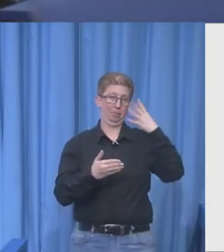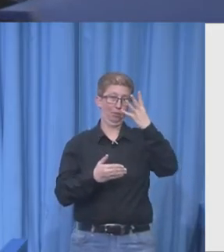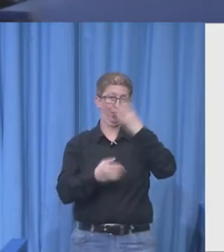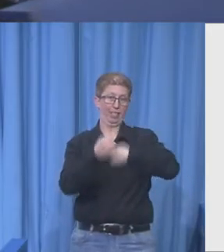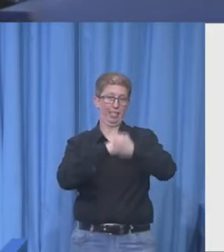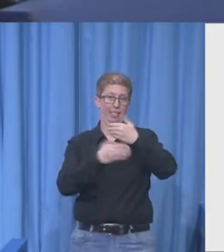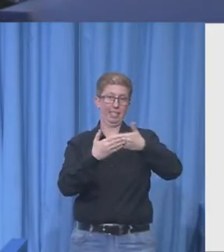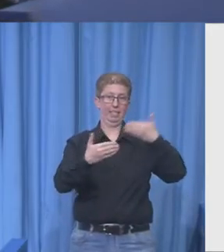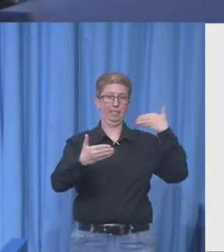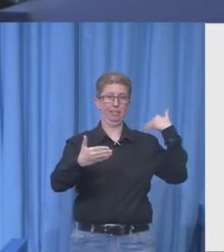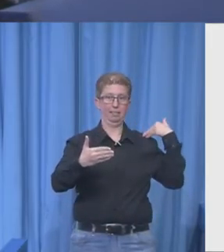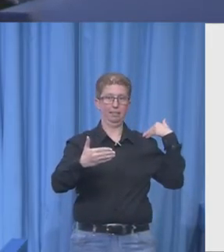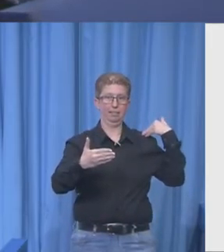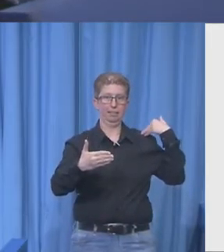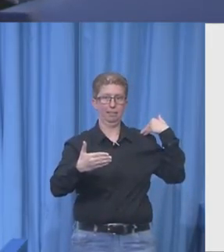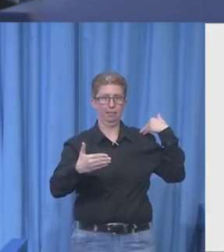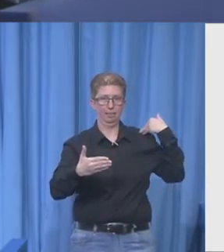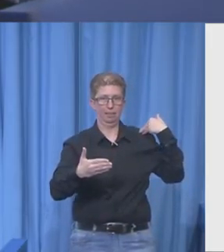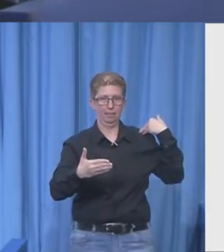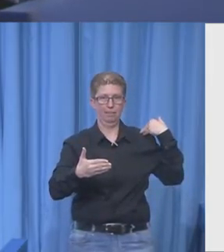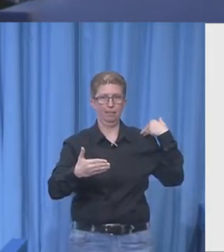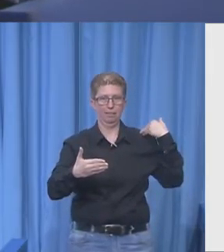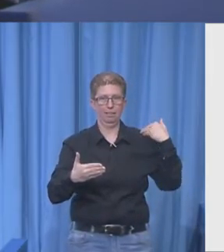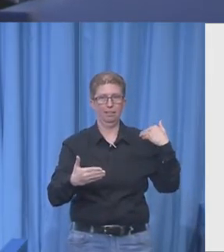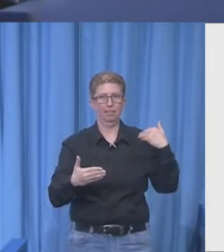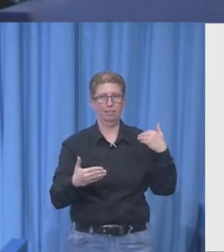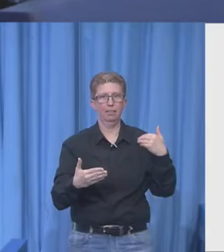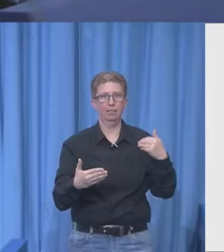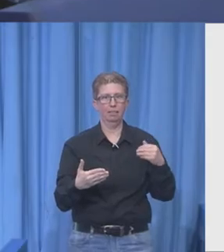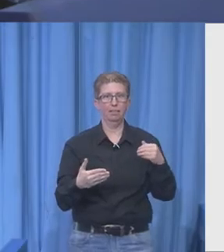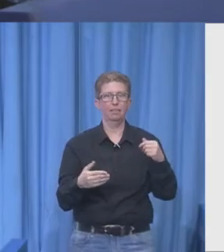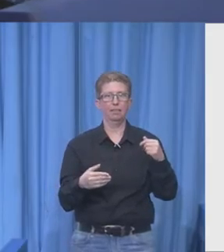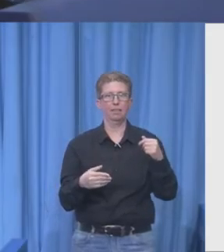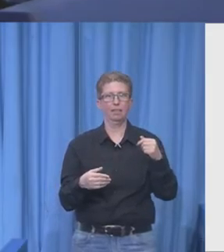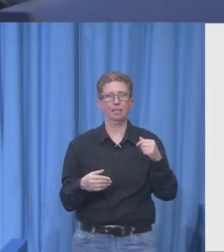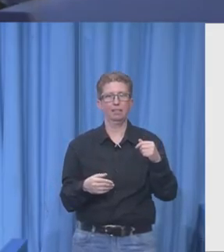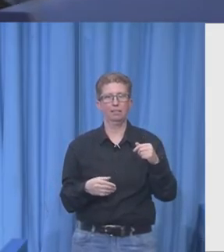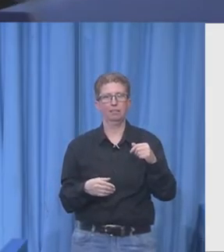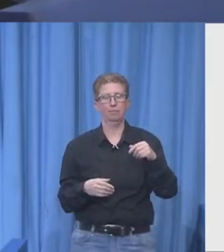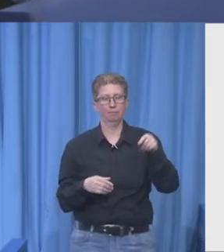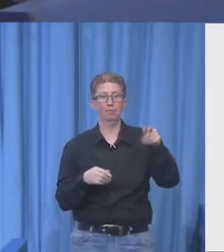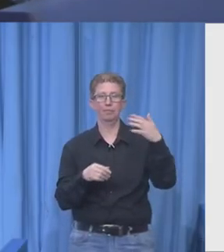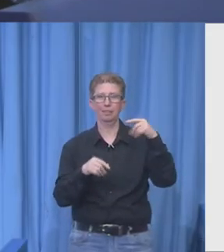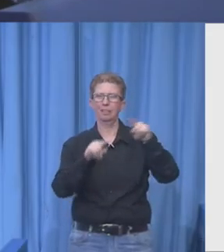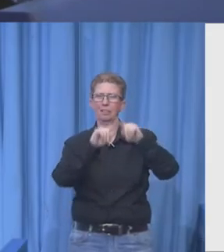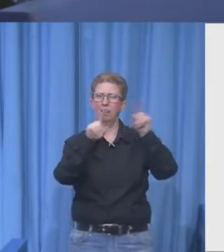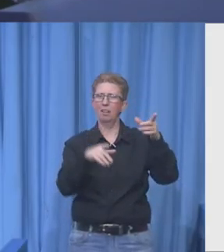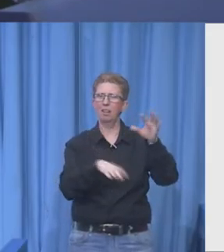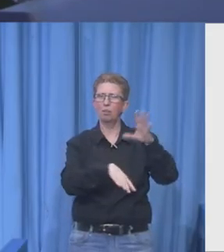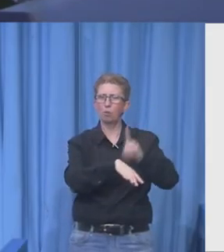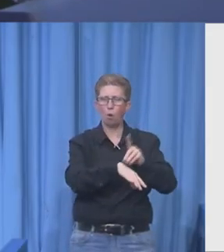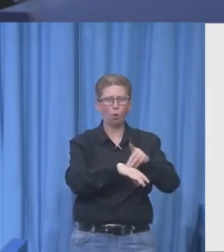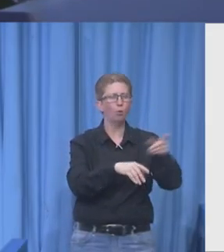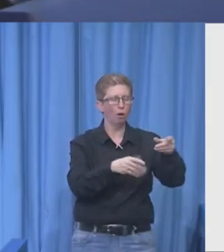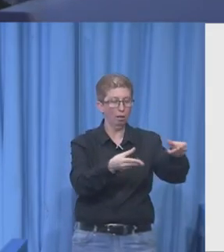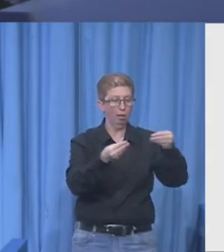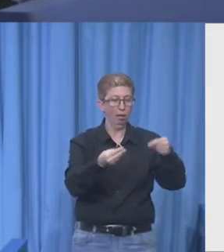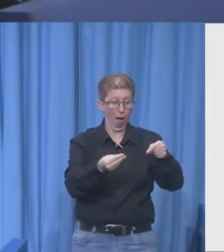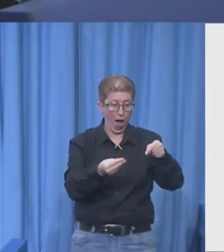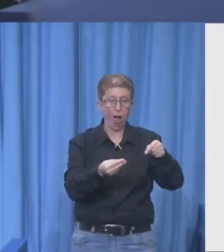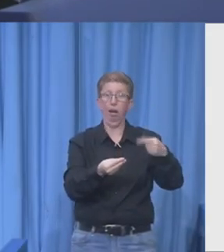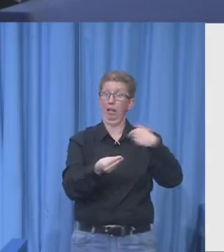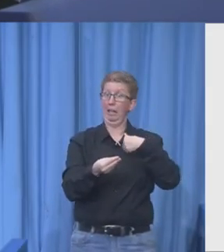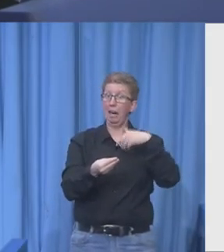of Asperger autism. So it was very late compared to my whole life. And what was